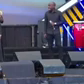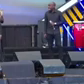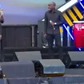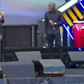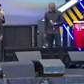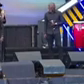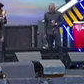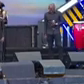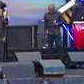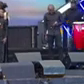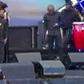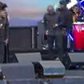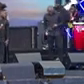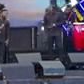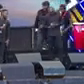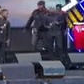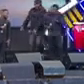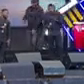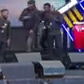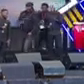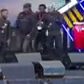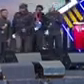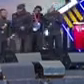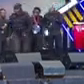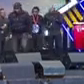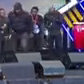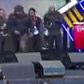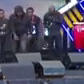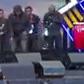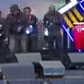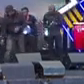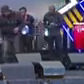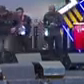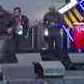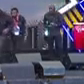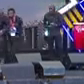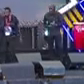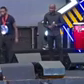say I am one